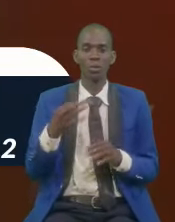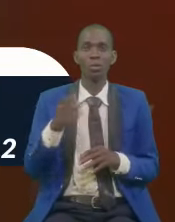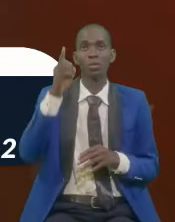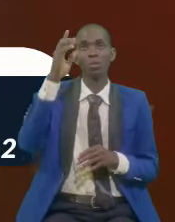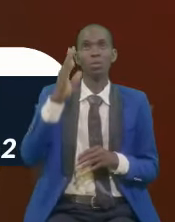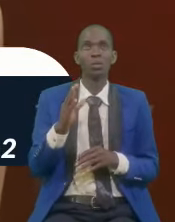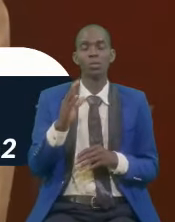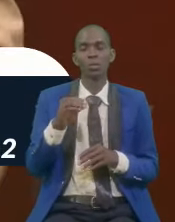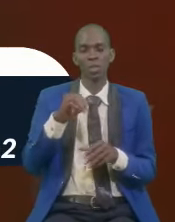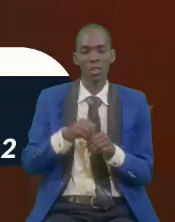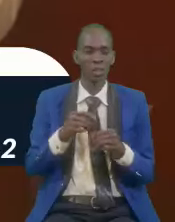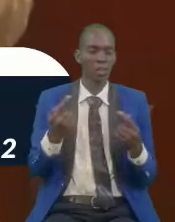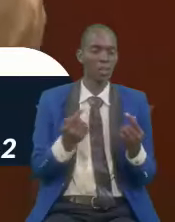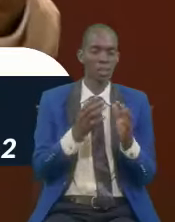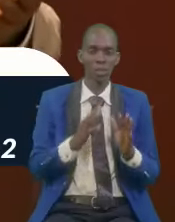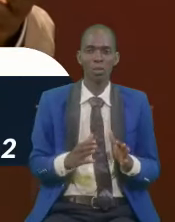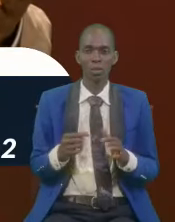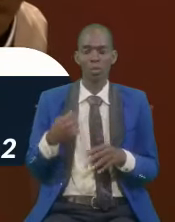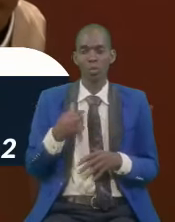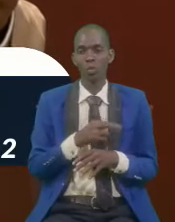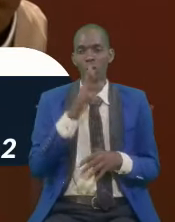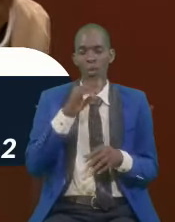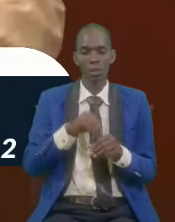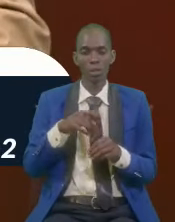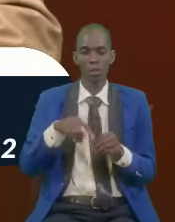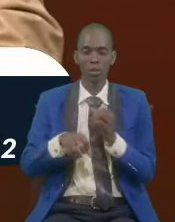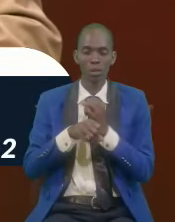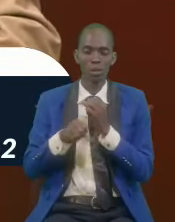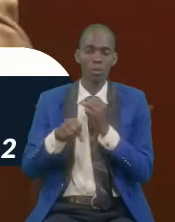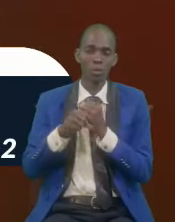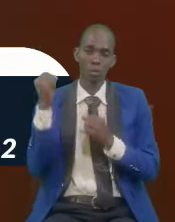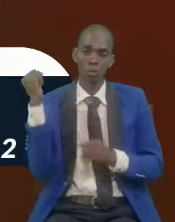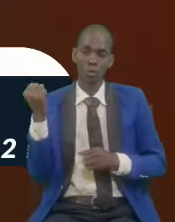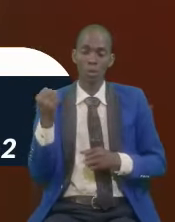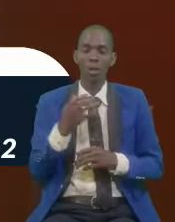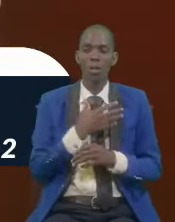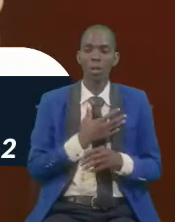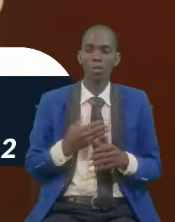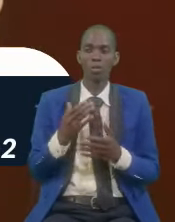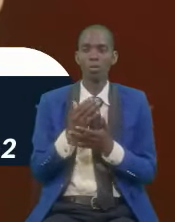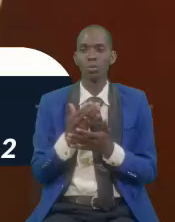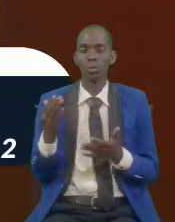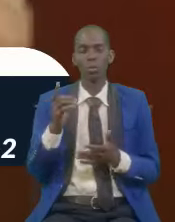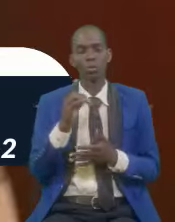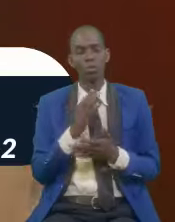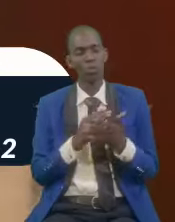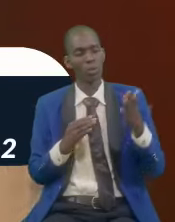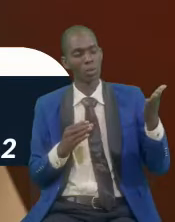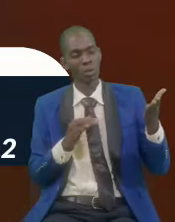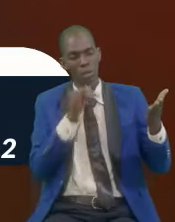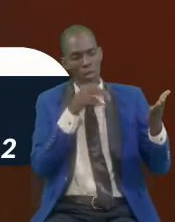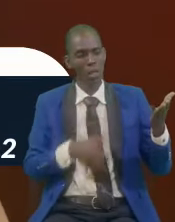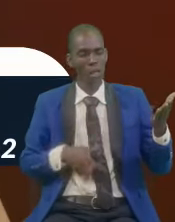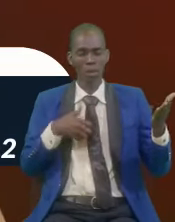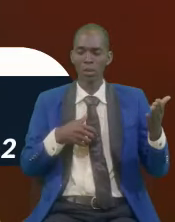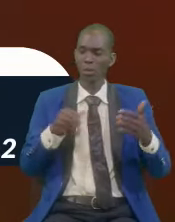in sinners. When he crusade, and you know, somebody there is angry, another person